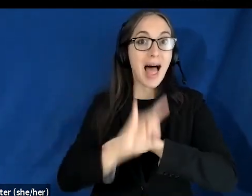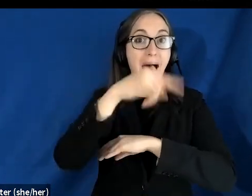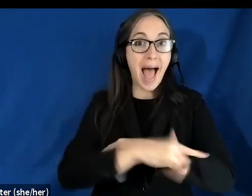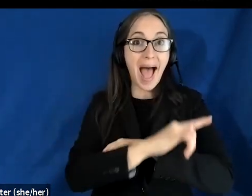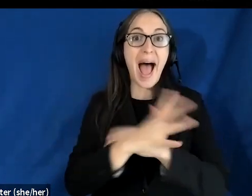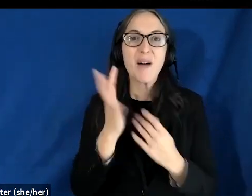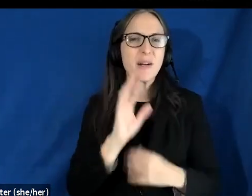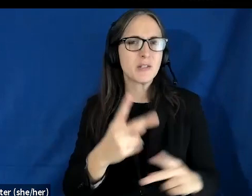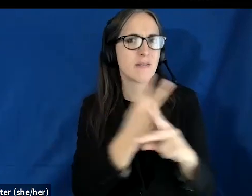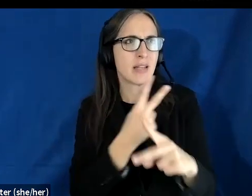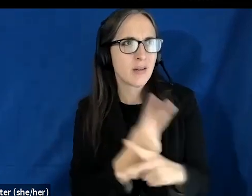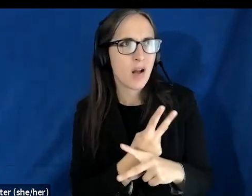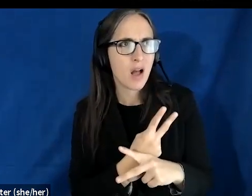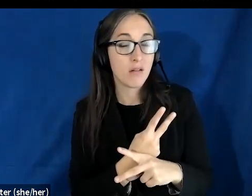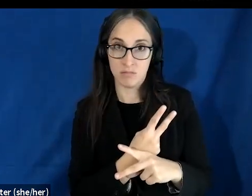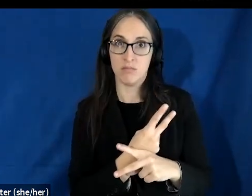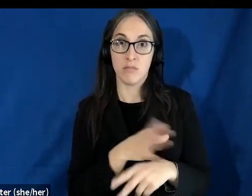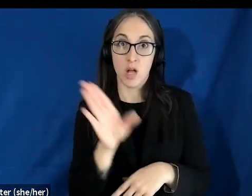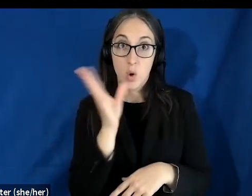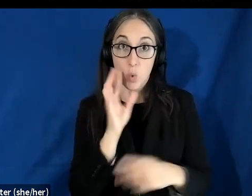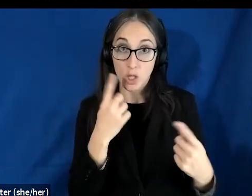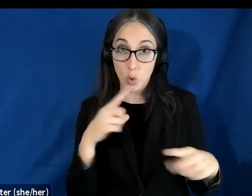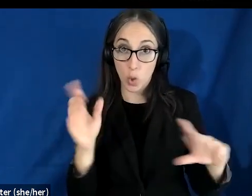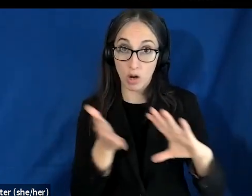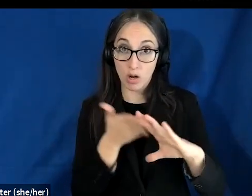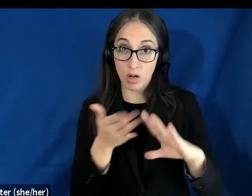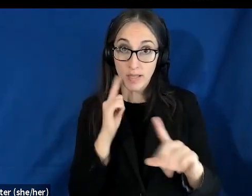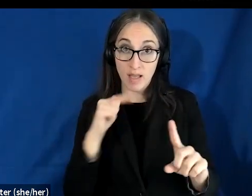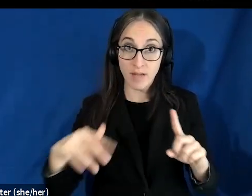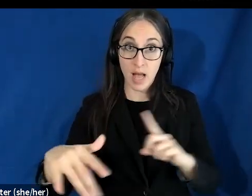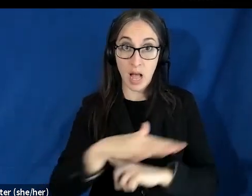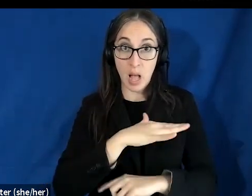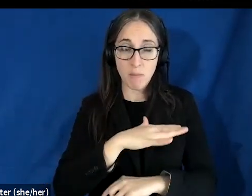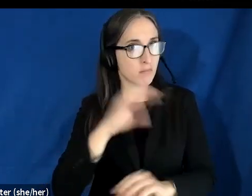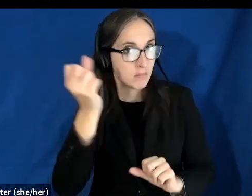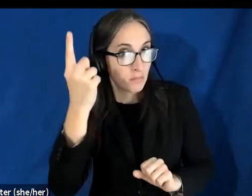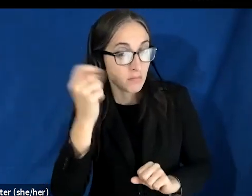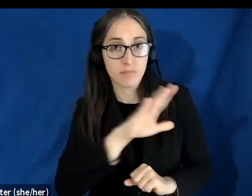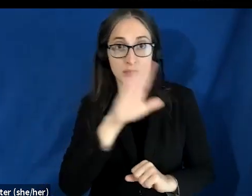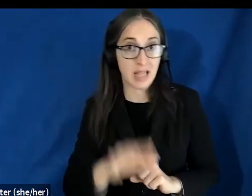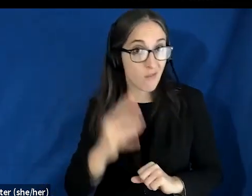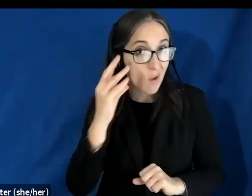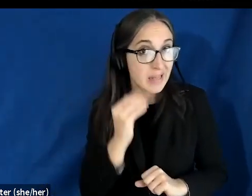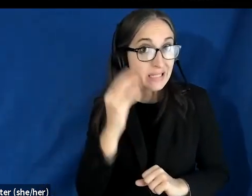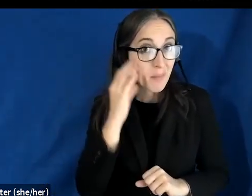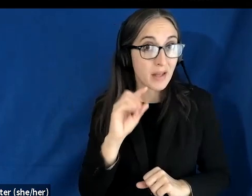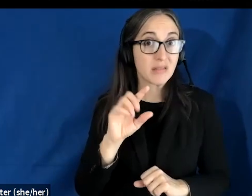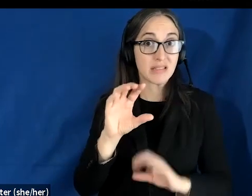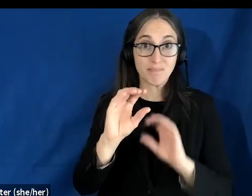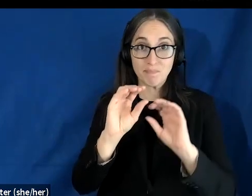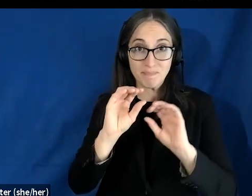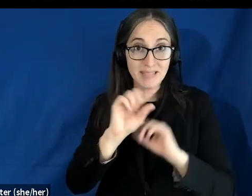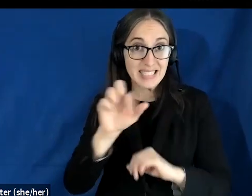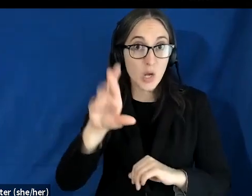in this environment? And mind you, I had never been on a zero gravity flight. I had never experienced Martian or lunar